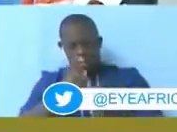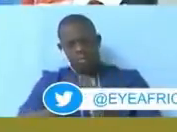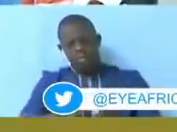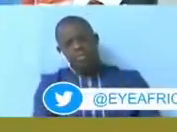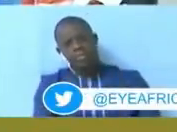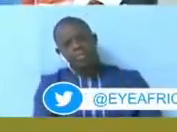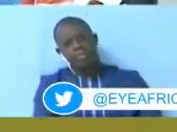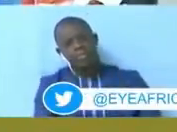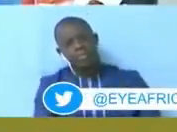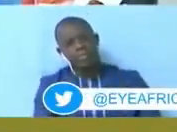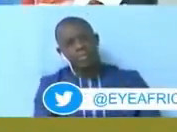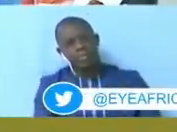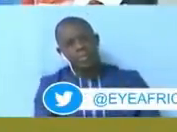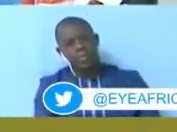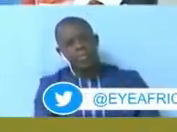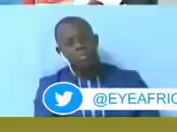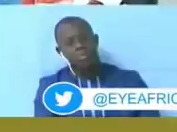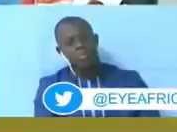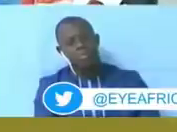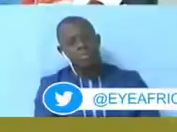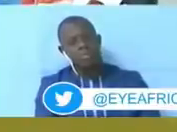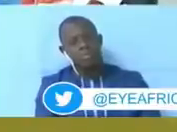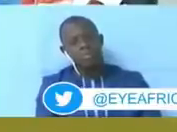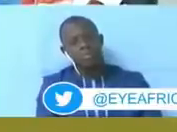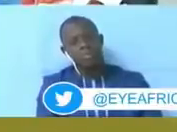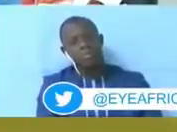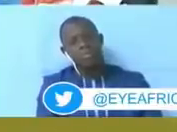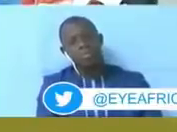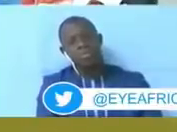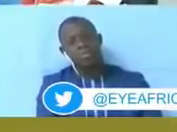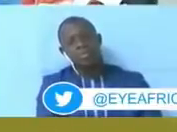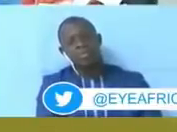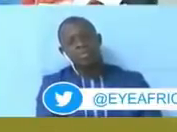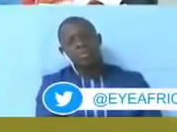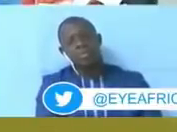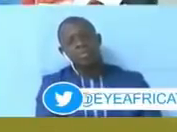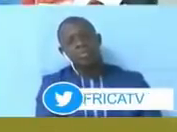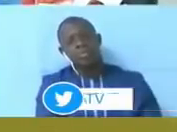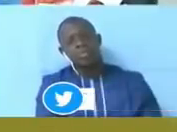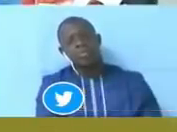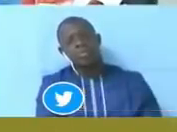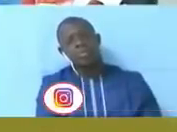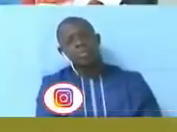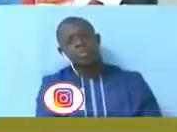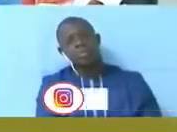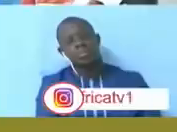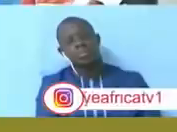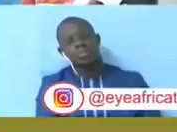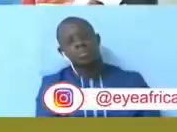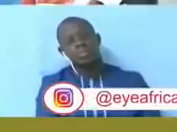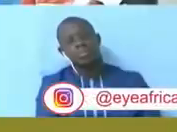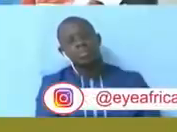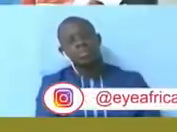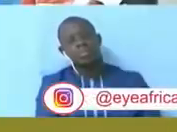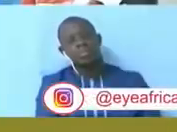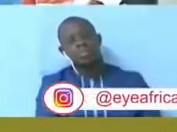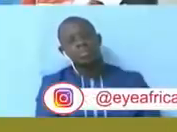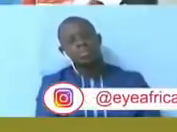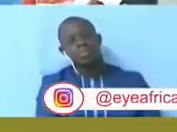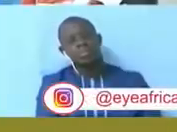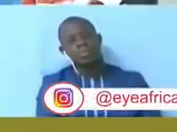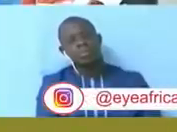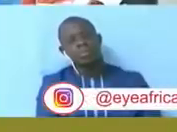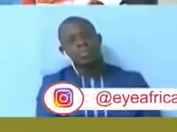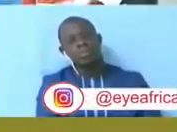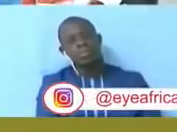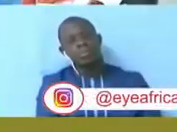jojo ni mem ajim di ay mem fo wala mi ko komanto nun ay kango dile bare sila ni nya ron kol mang ni ay kango men di ni nya ron kol mang